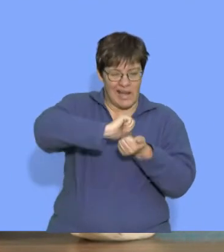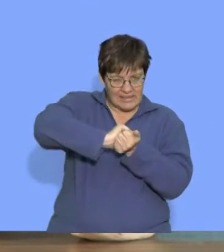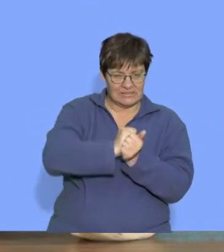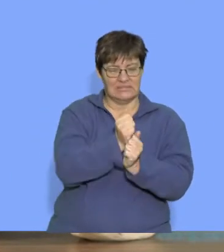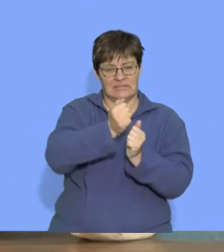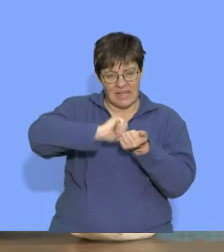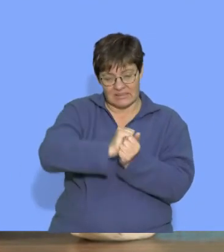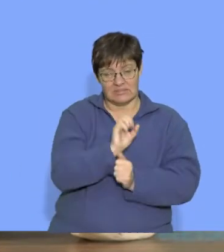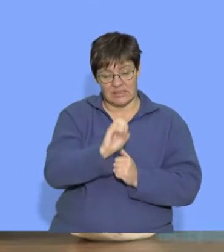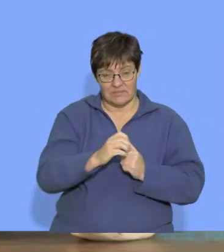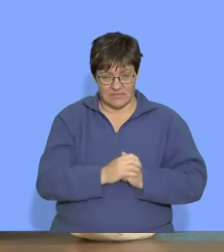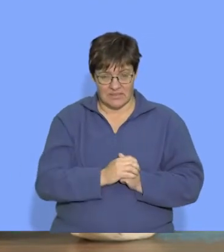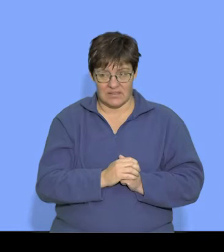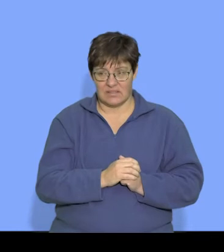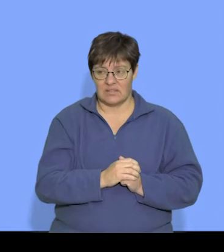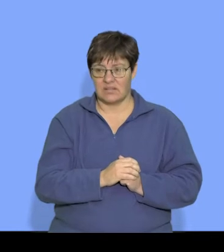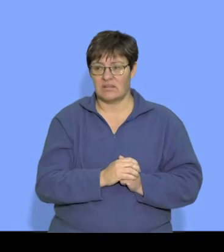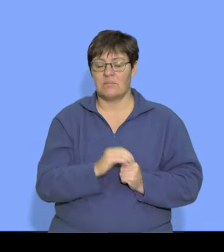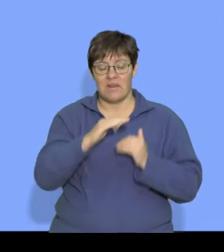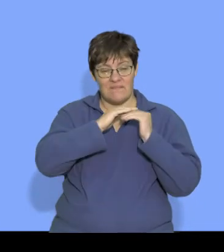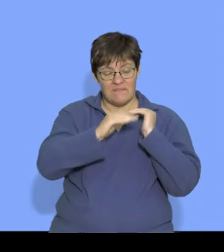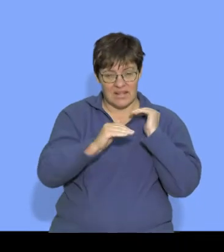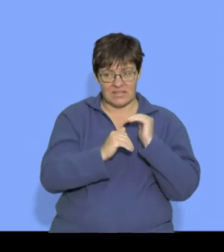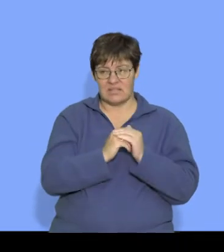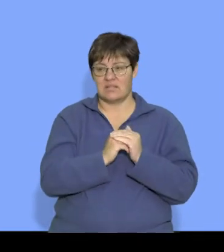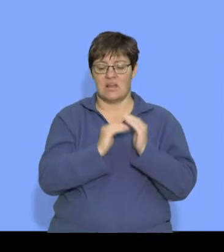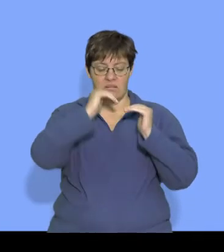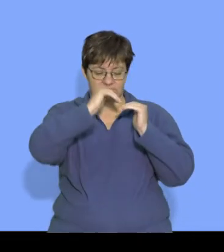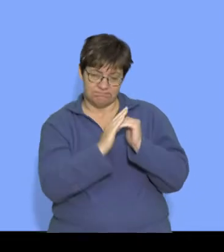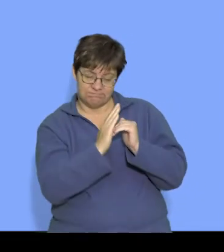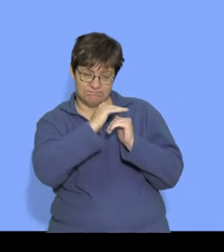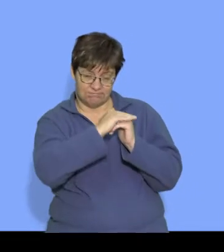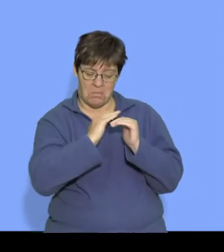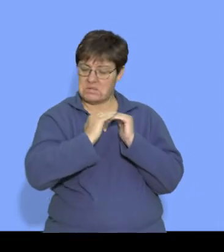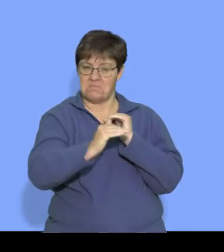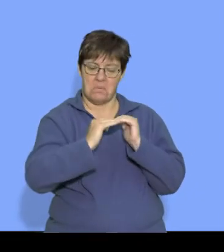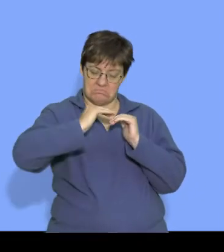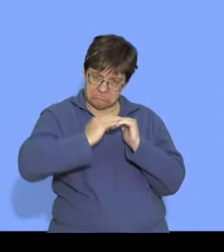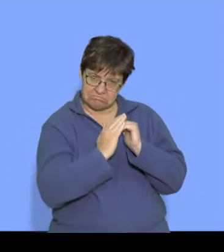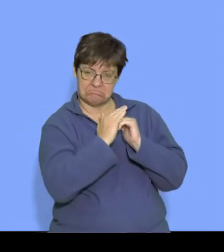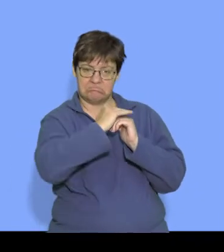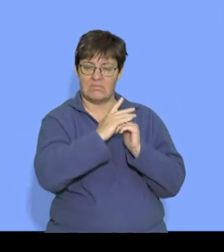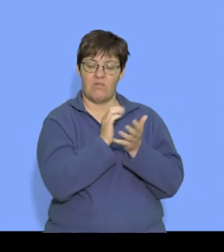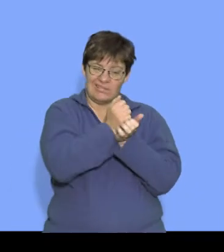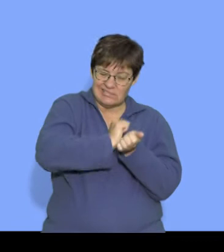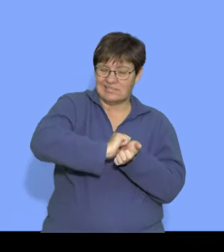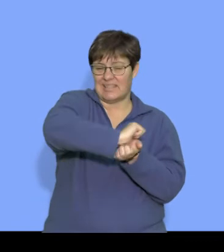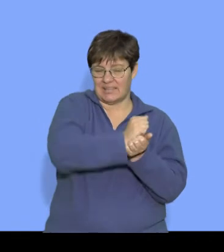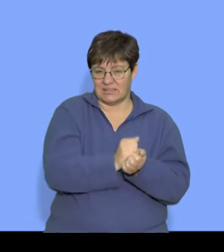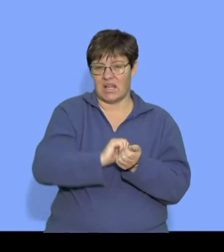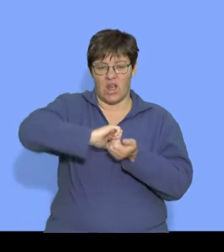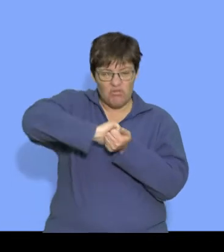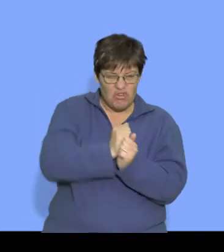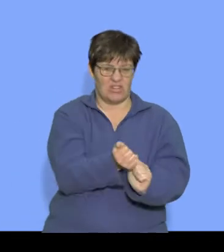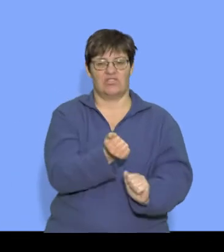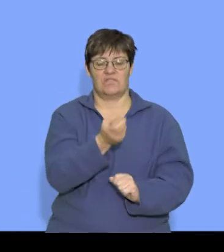grinding. So these teeth are flat, uneven surfaces. They're used for grinding and